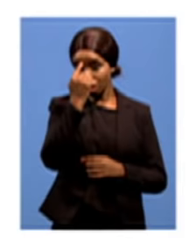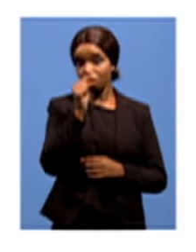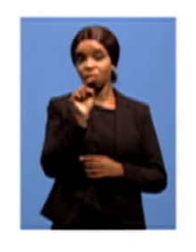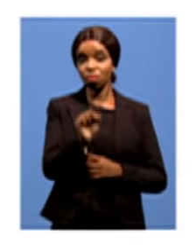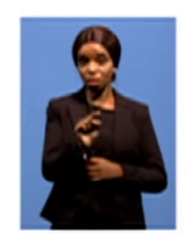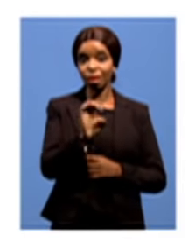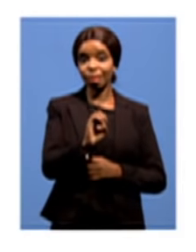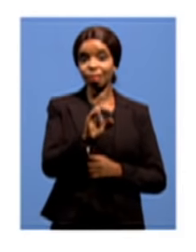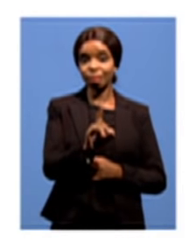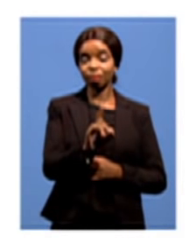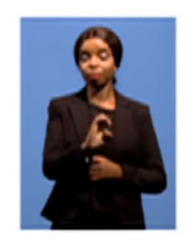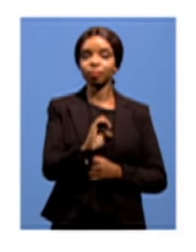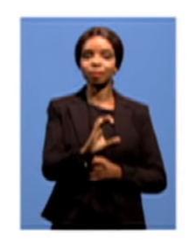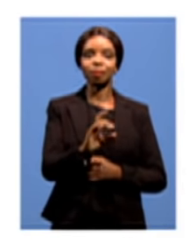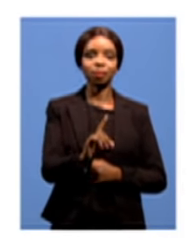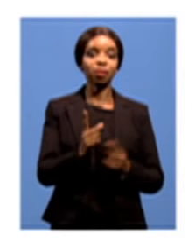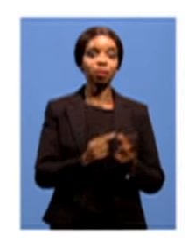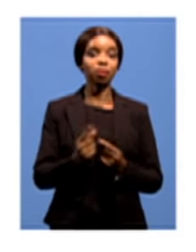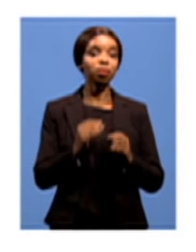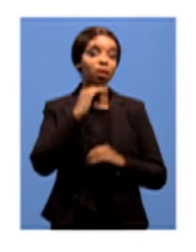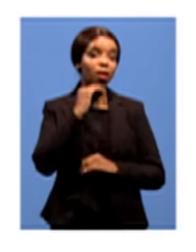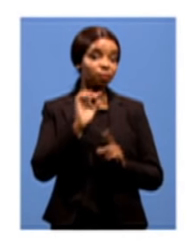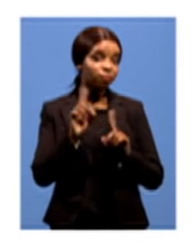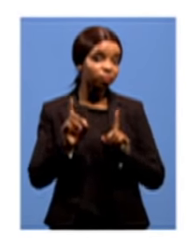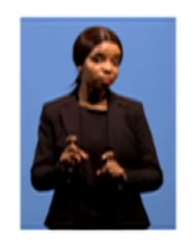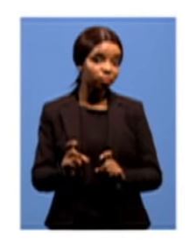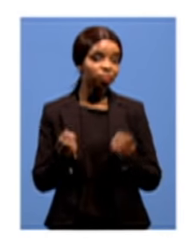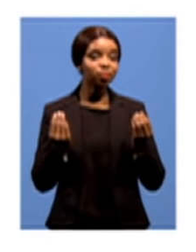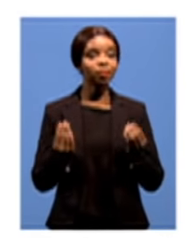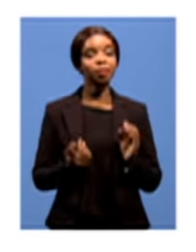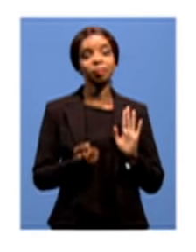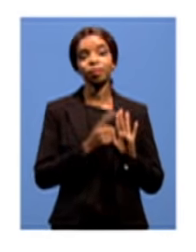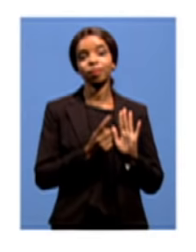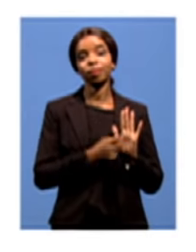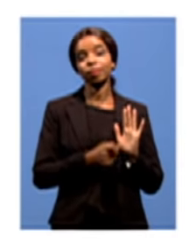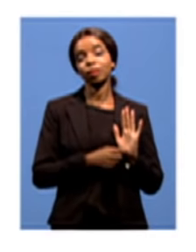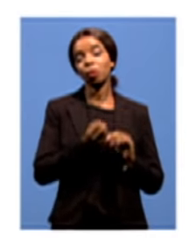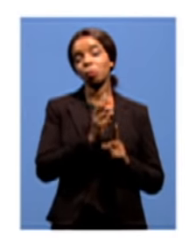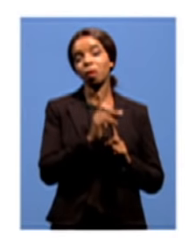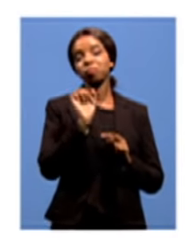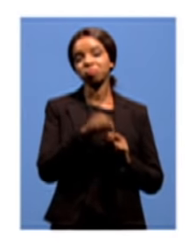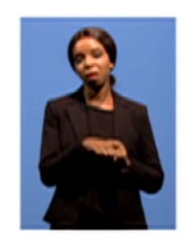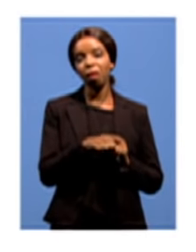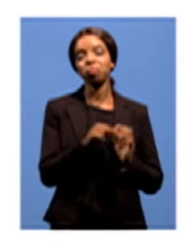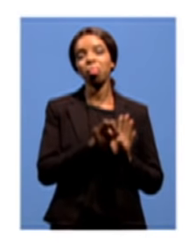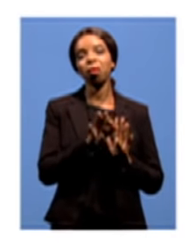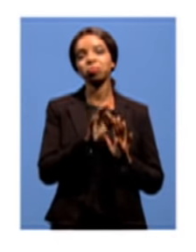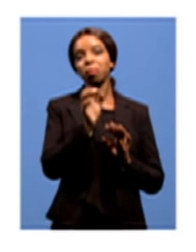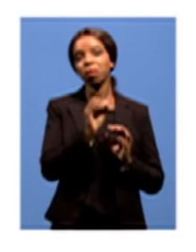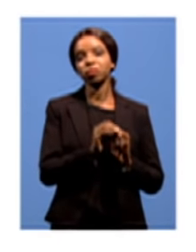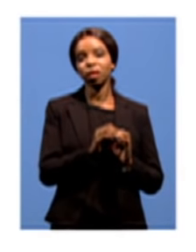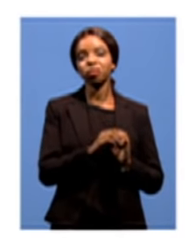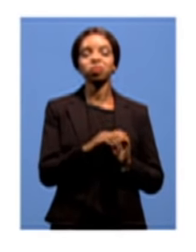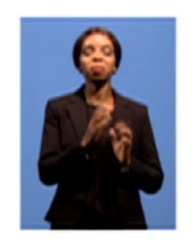quality early childhood development? Well, those are the figures. Only, 12% say yes, 13 say maybe, and a